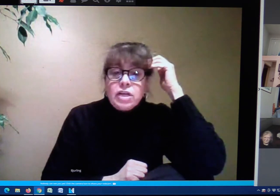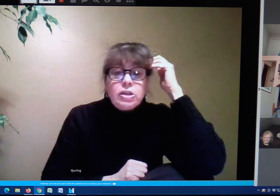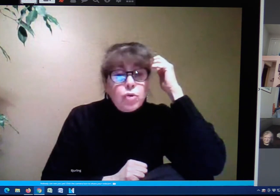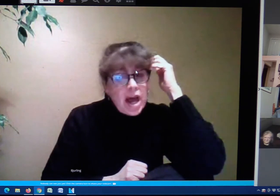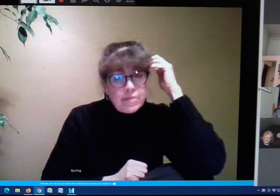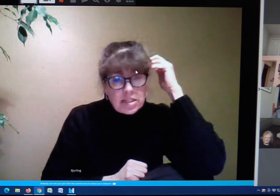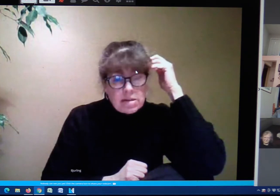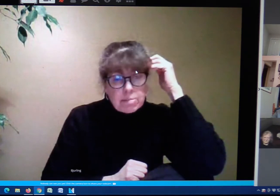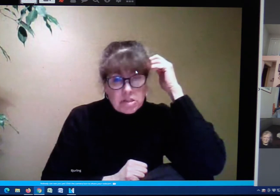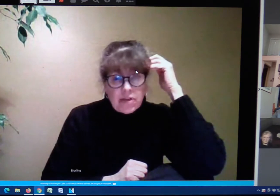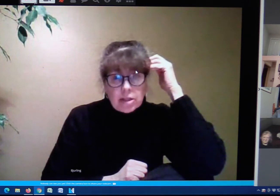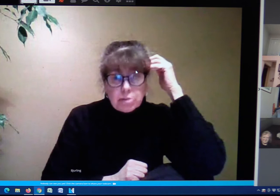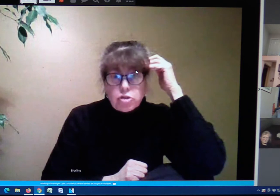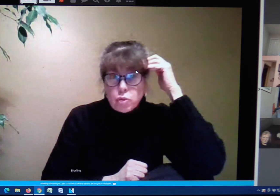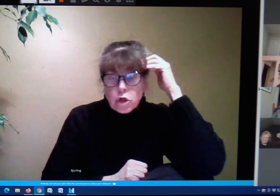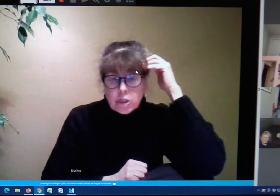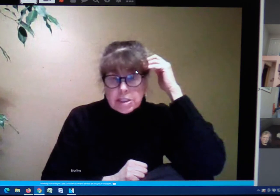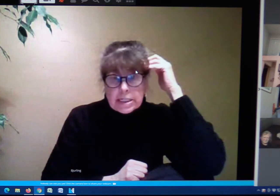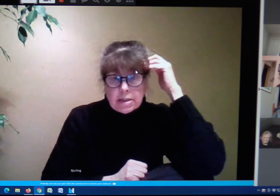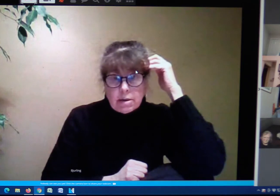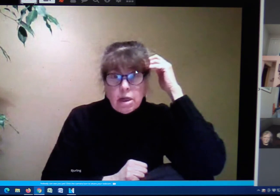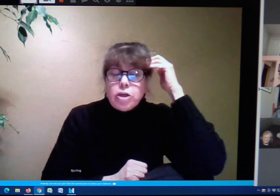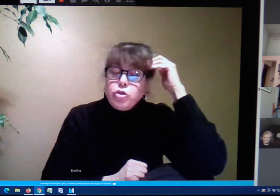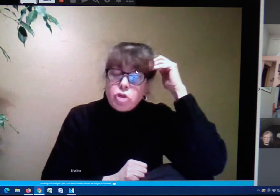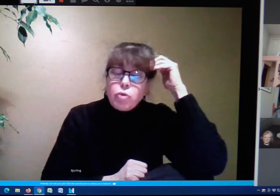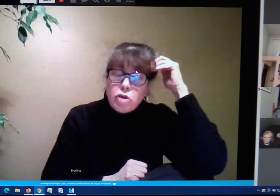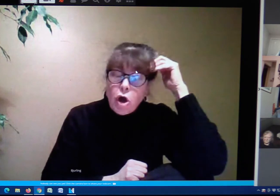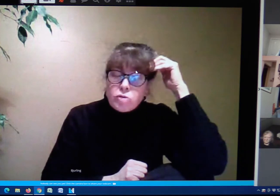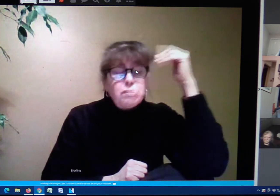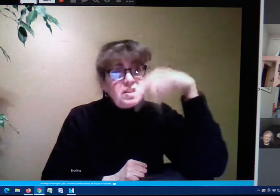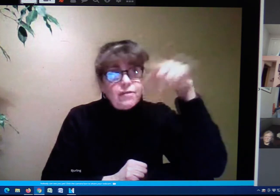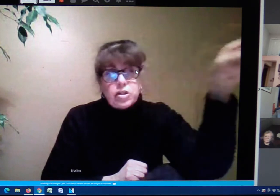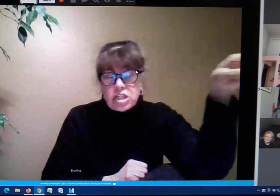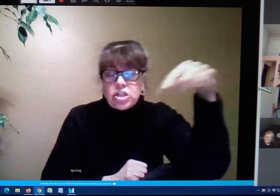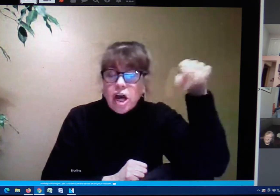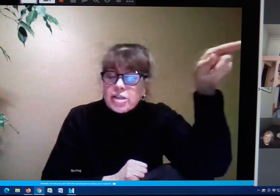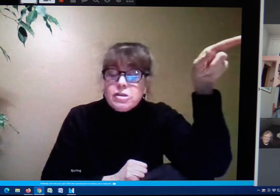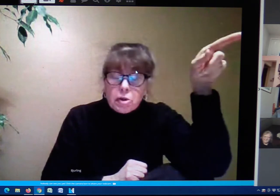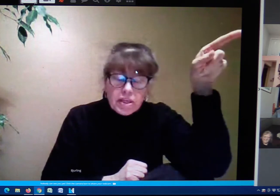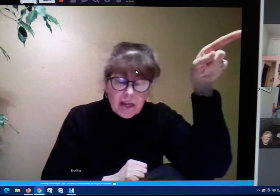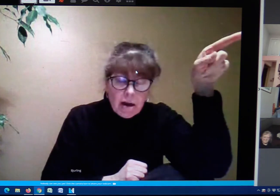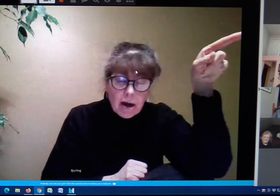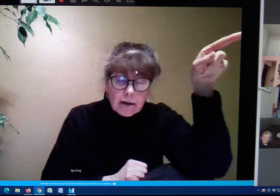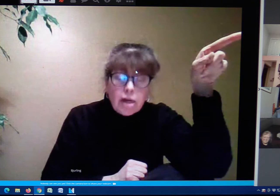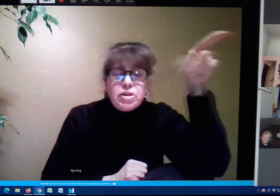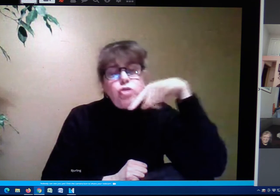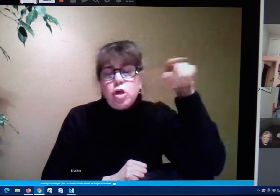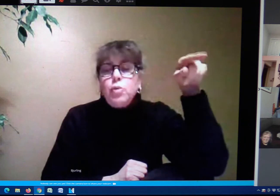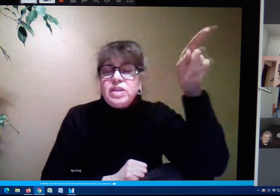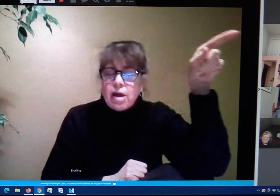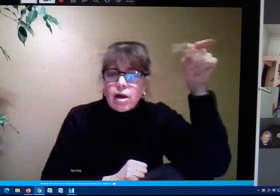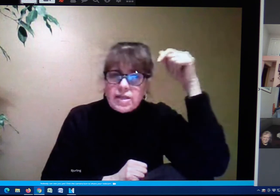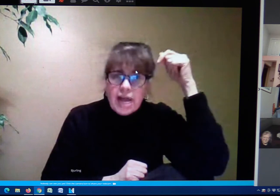the aggregate, you have these numbers available to you currently. You don't know specific to each customer what they are,